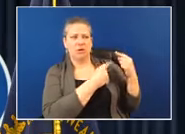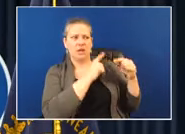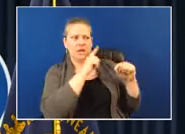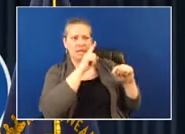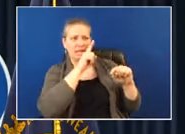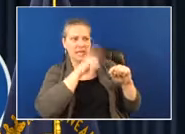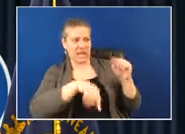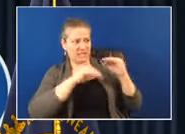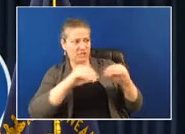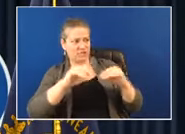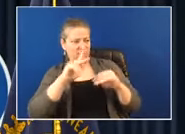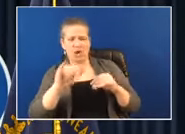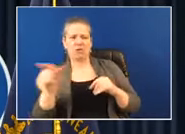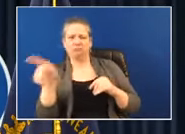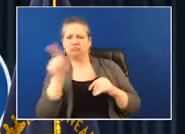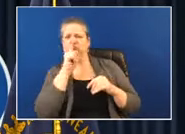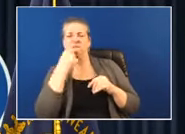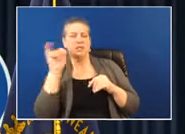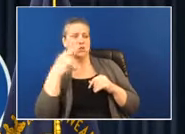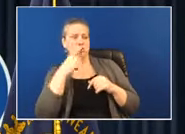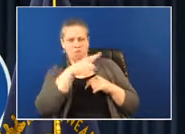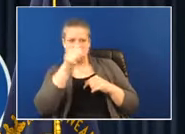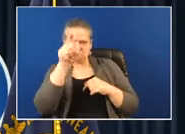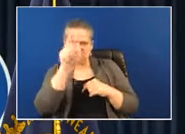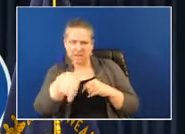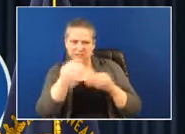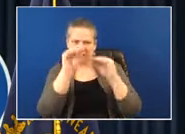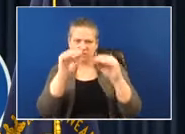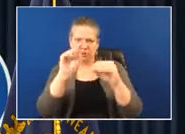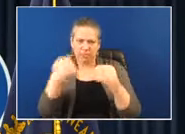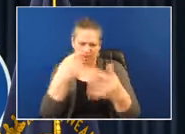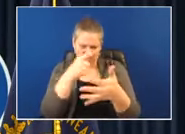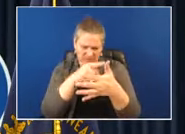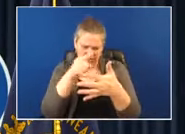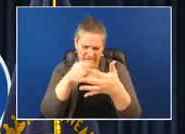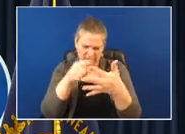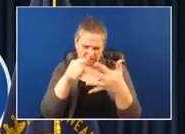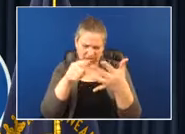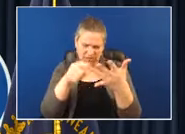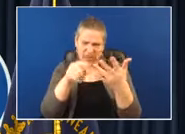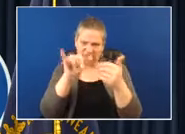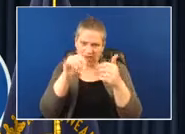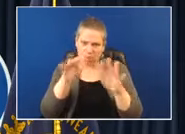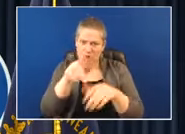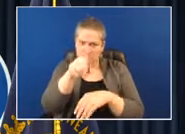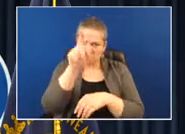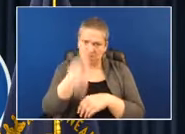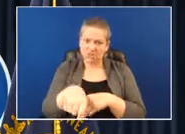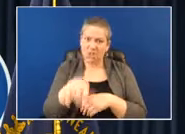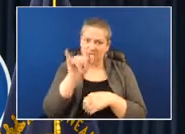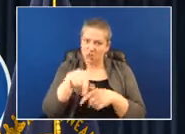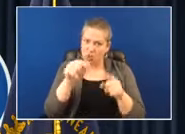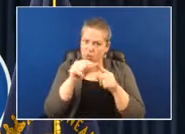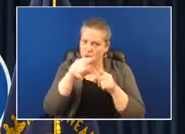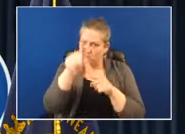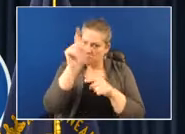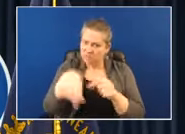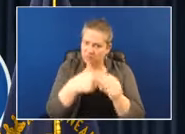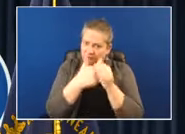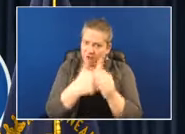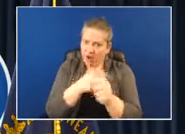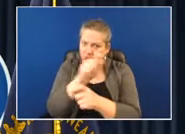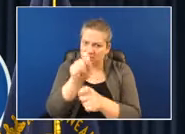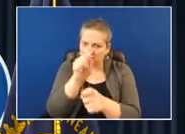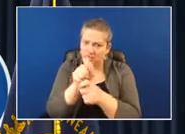instead say you have to teach about these topics in this way. These have to be the words coming out of your mouth. And